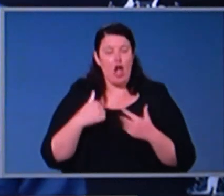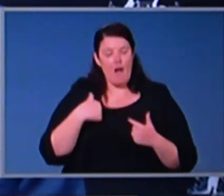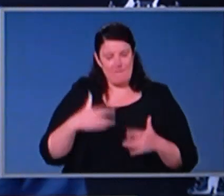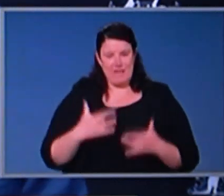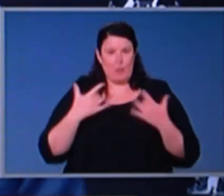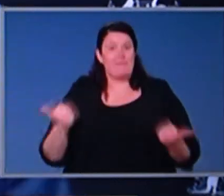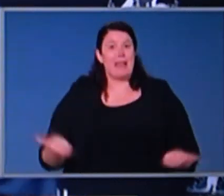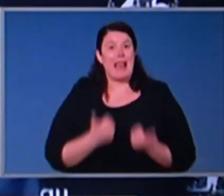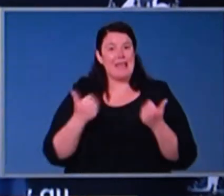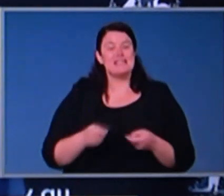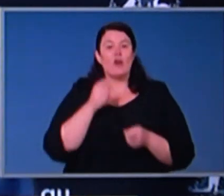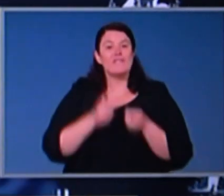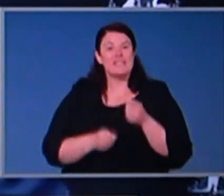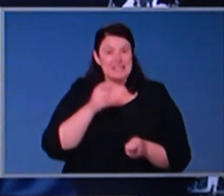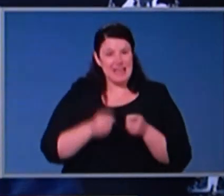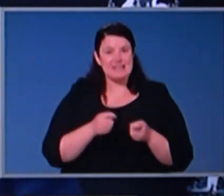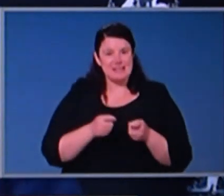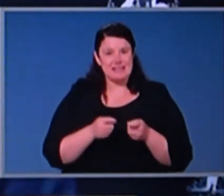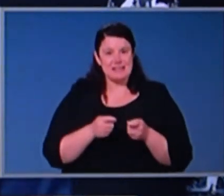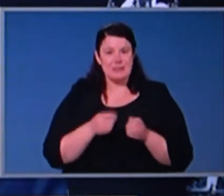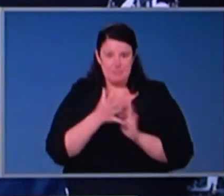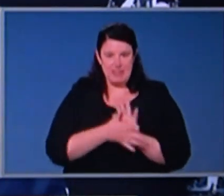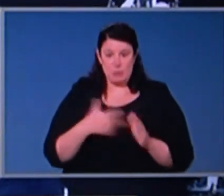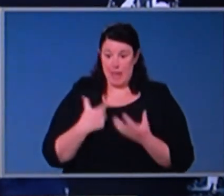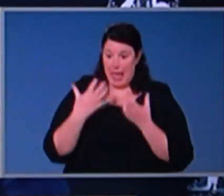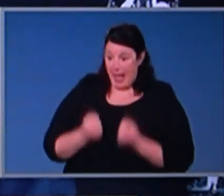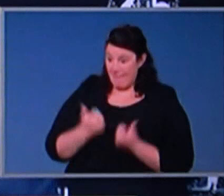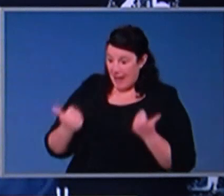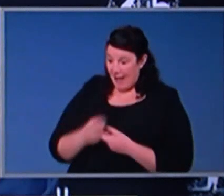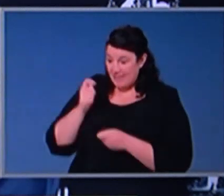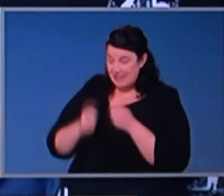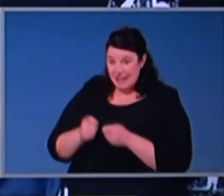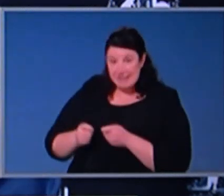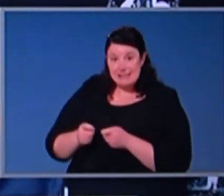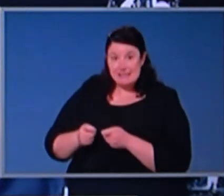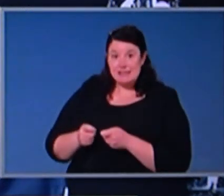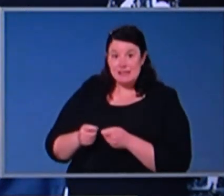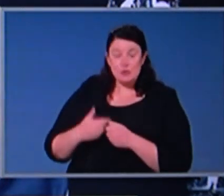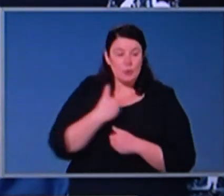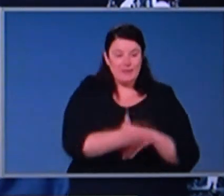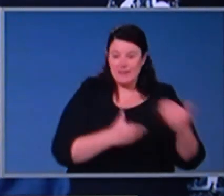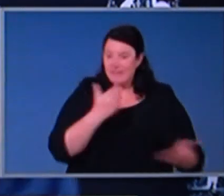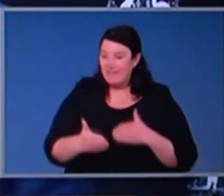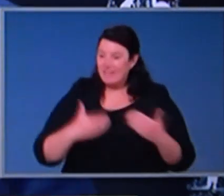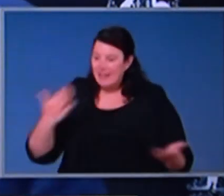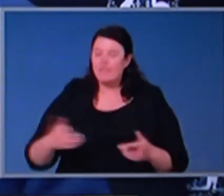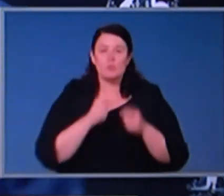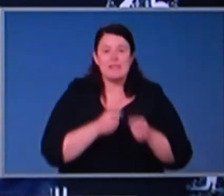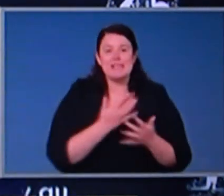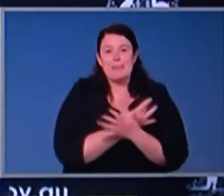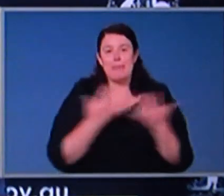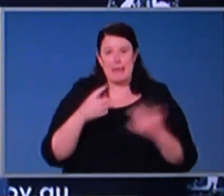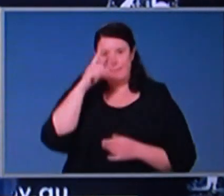feel that we will be able to secure enough tests to meet our whatever surveillance plan we put in